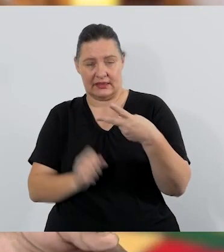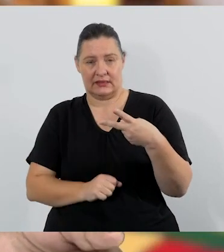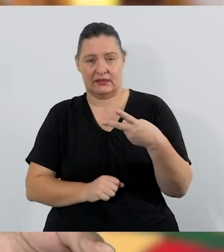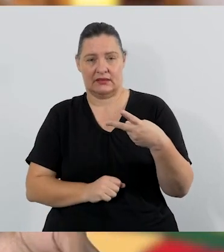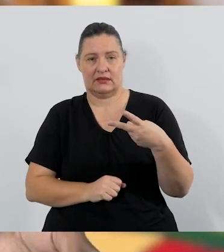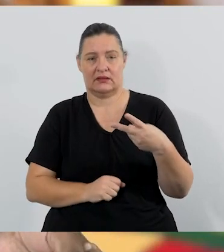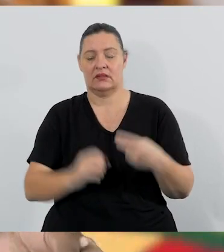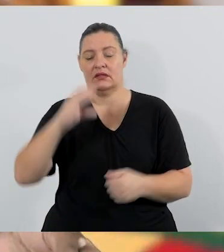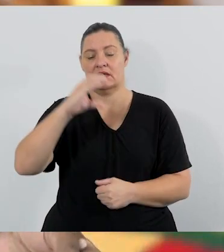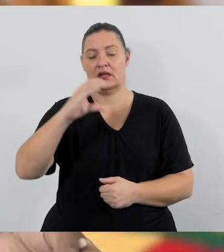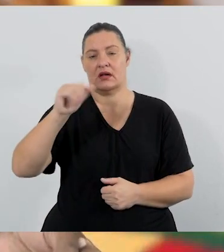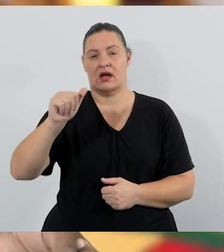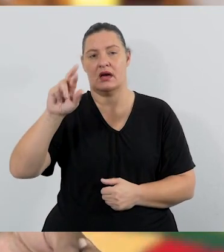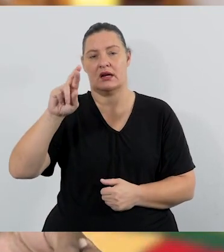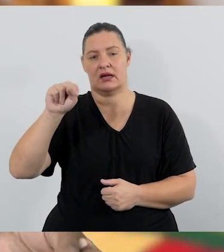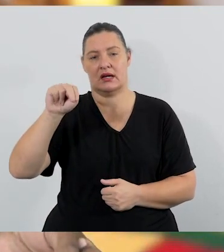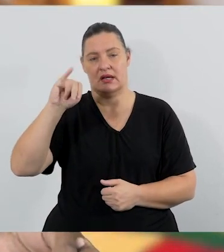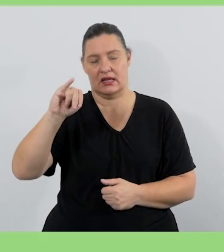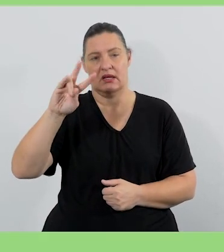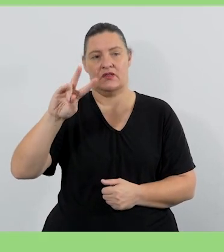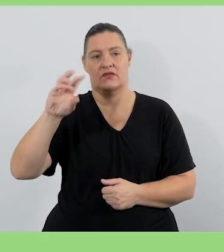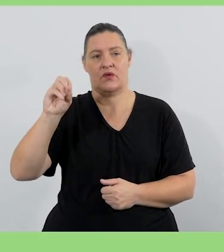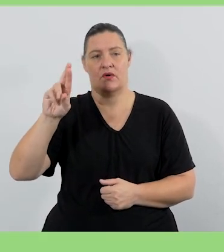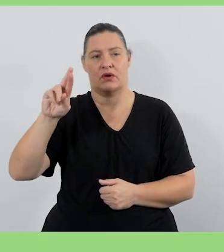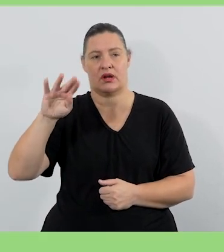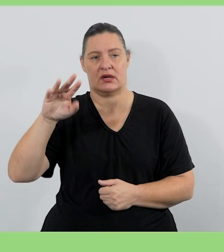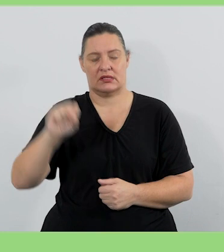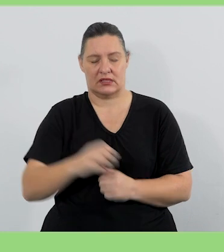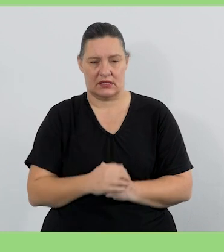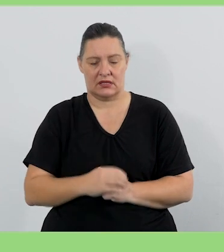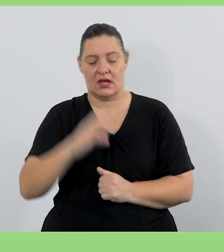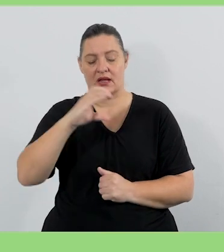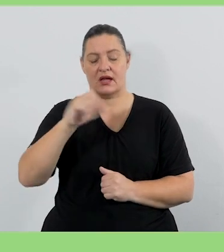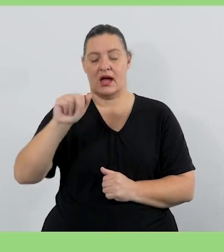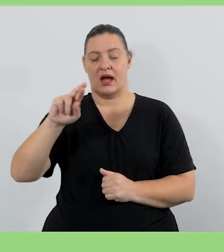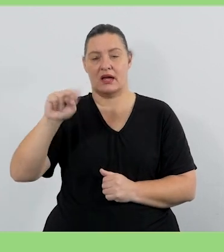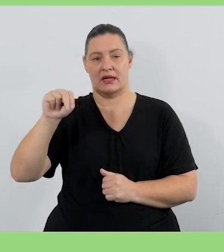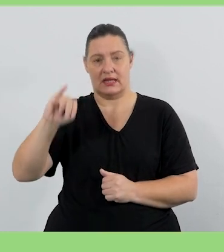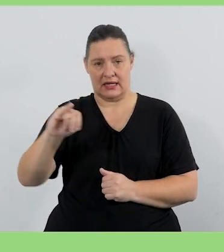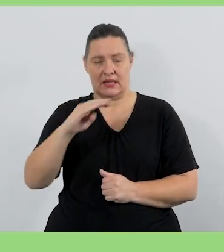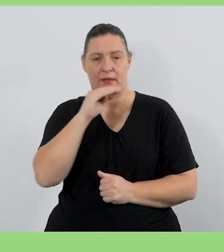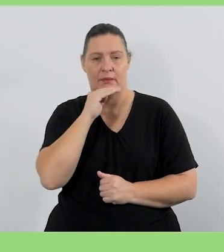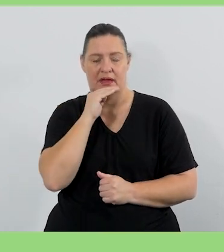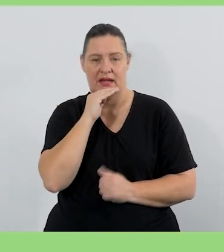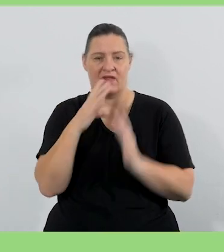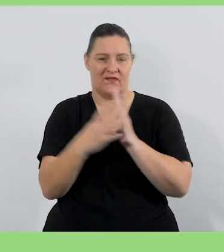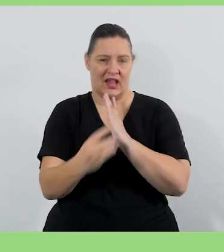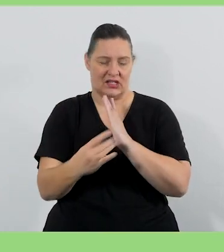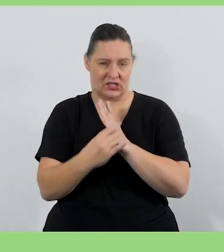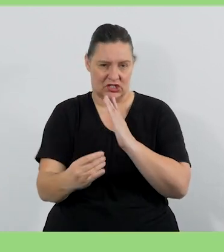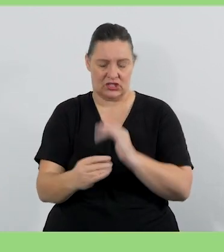the next one, which is carnivores. The term carni means